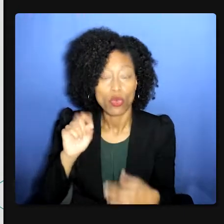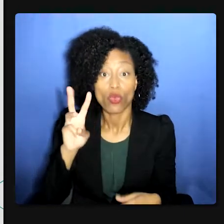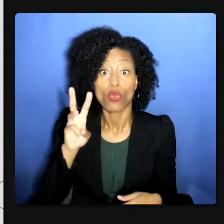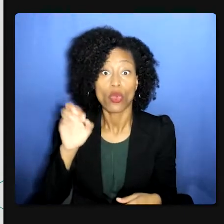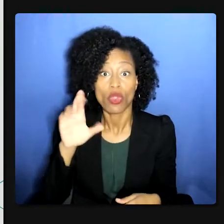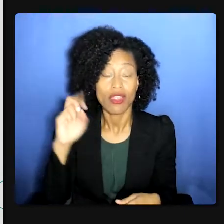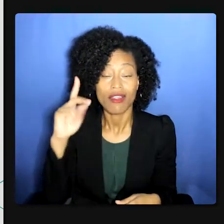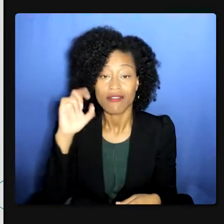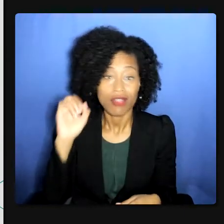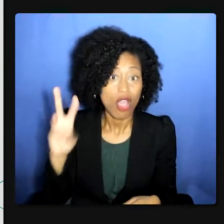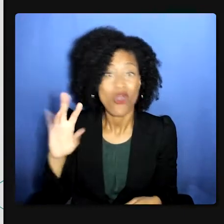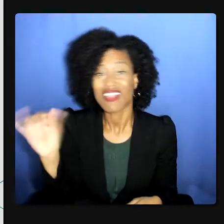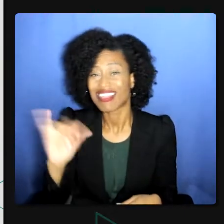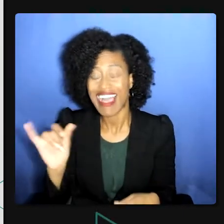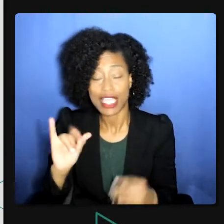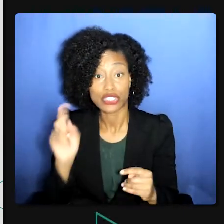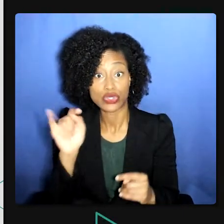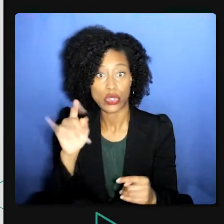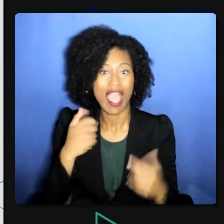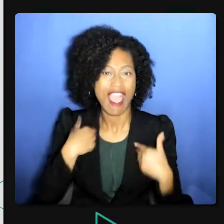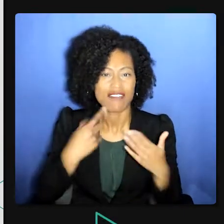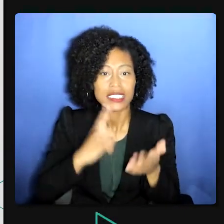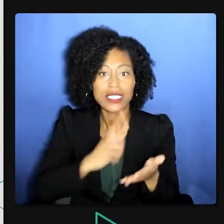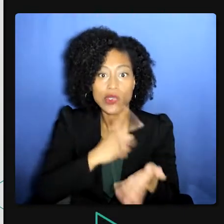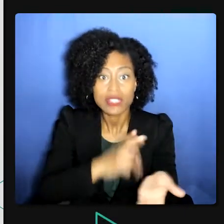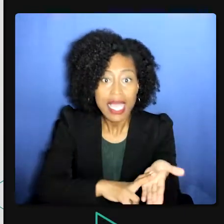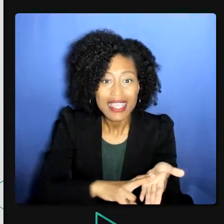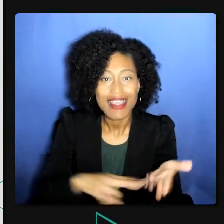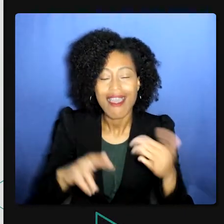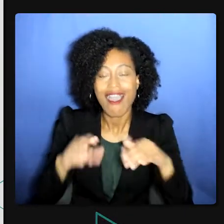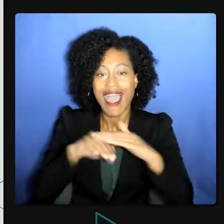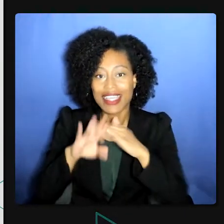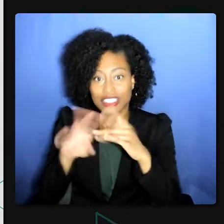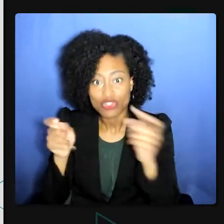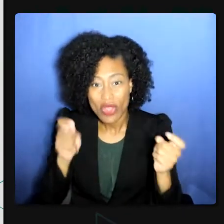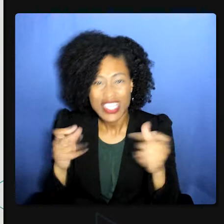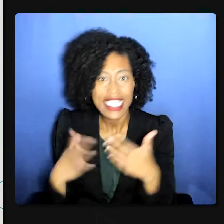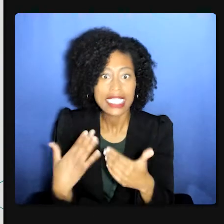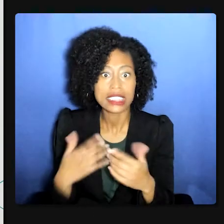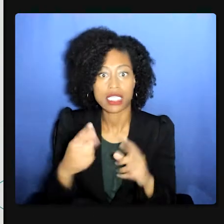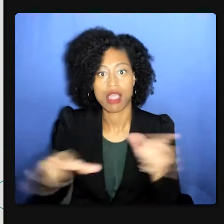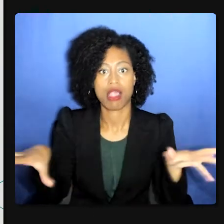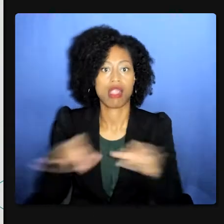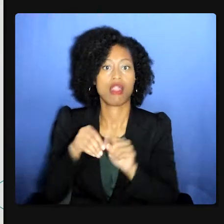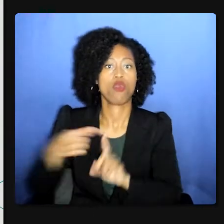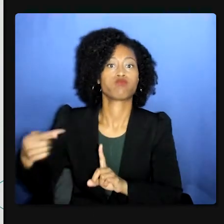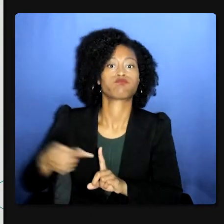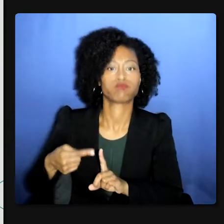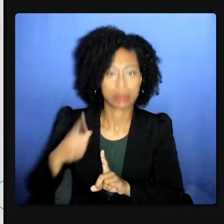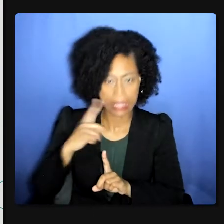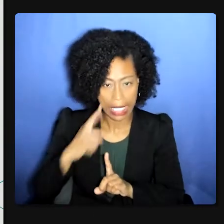like studio-wide single sign-on and access control easily manageable from a single control plane.